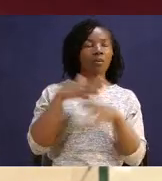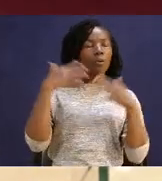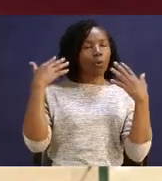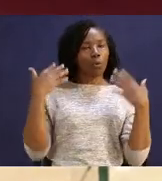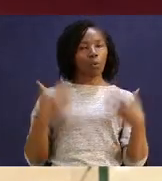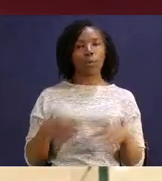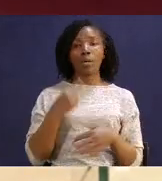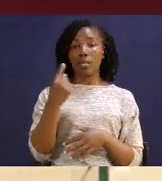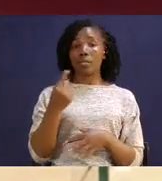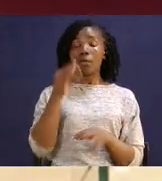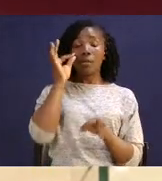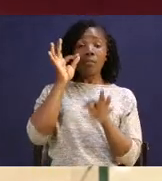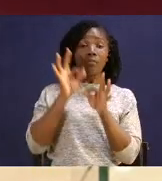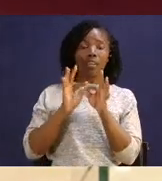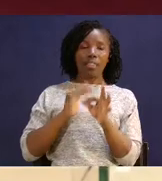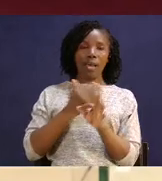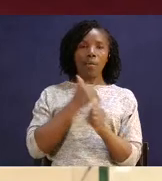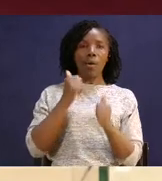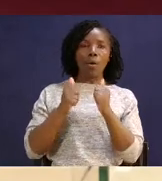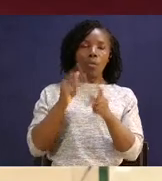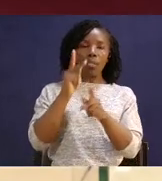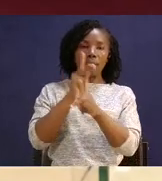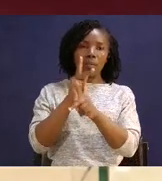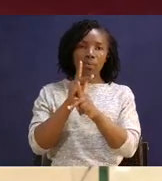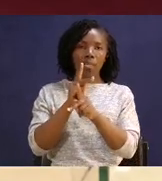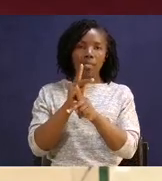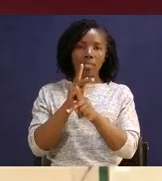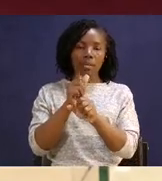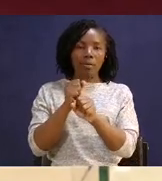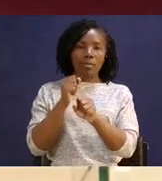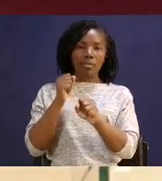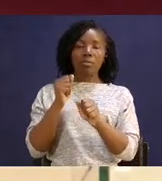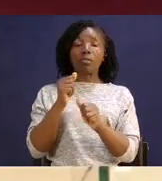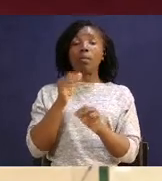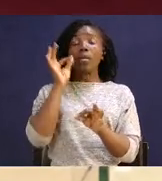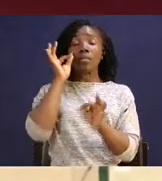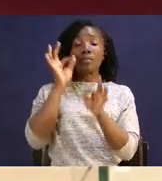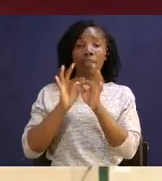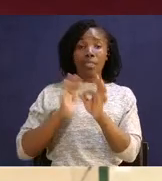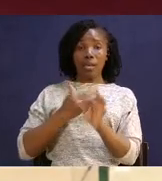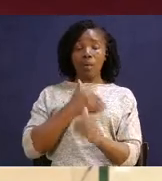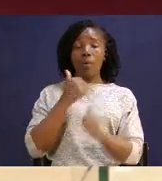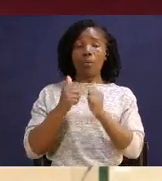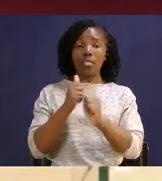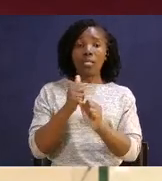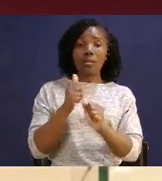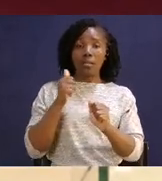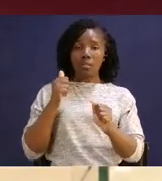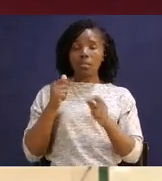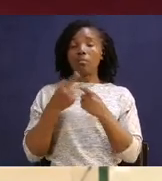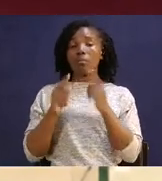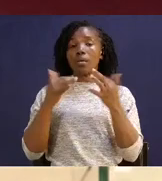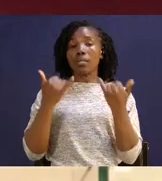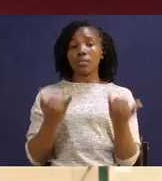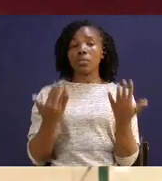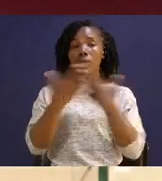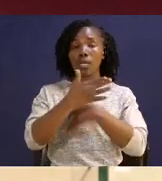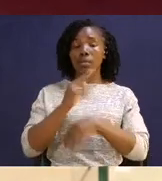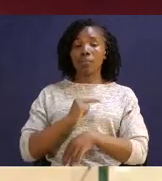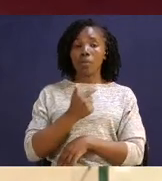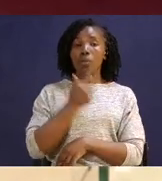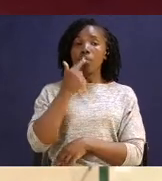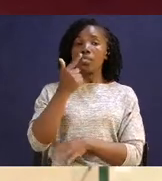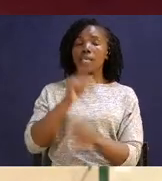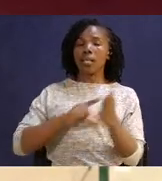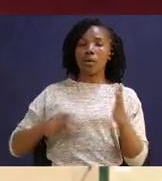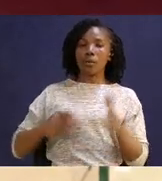us. It is only the capacity of our mindset that restricts us. But tonight, we are saying, Lord, expand our